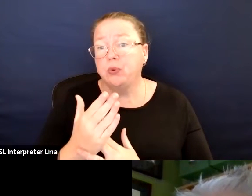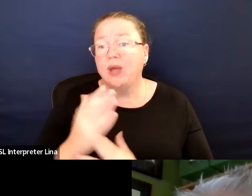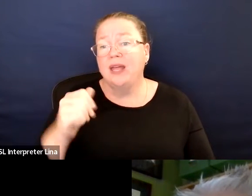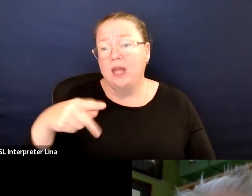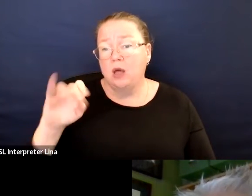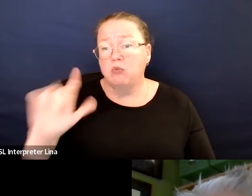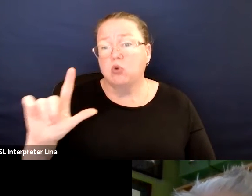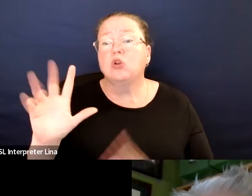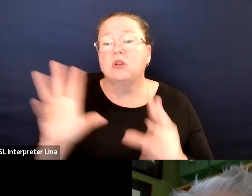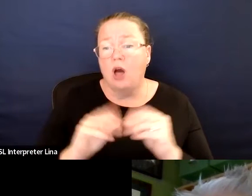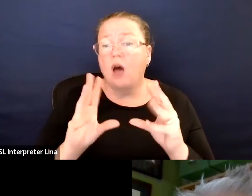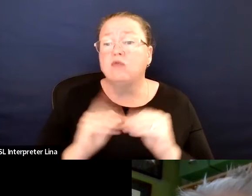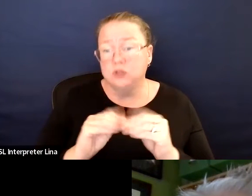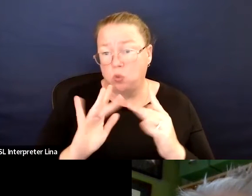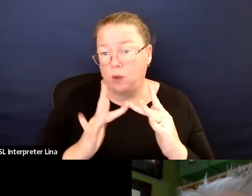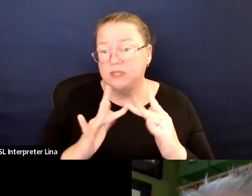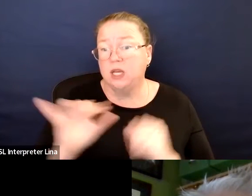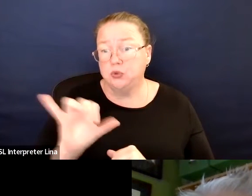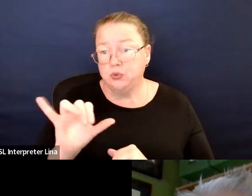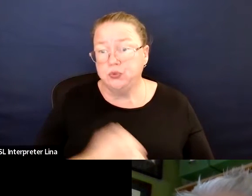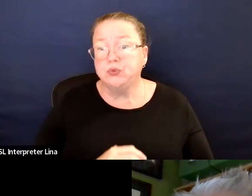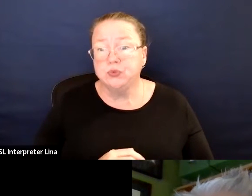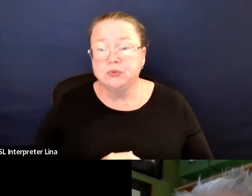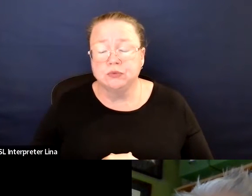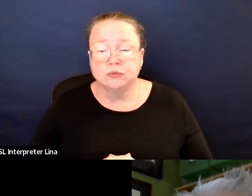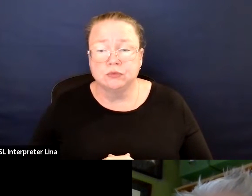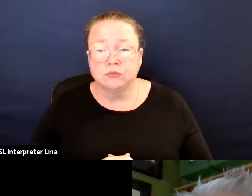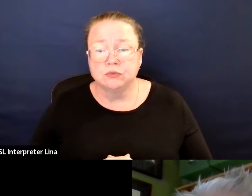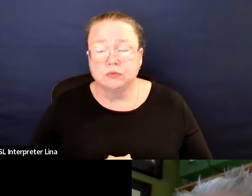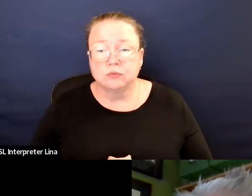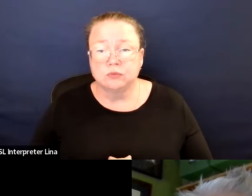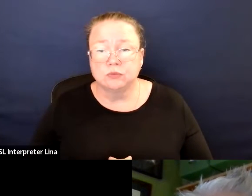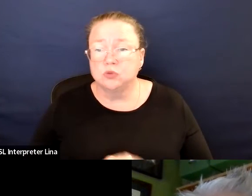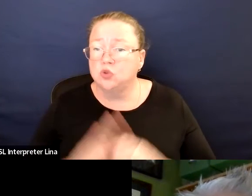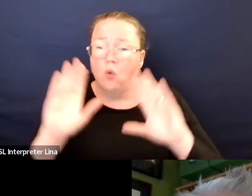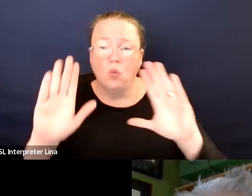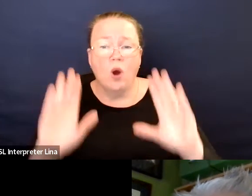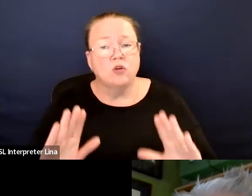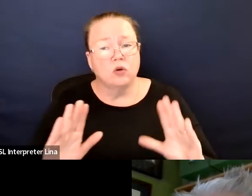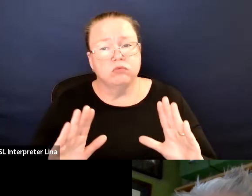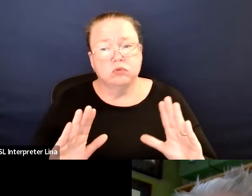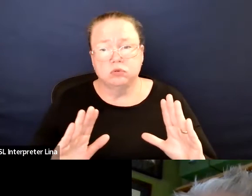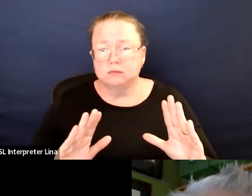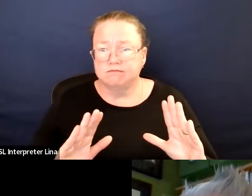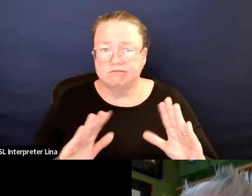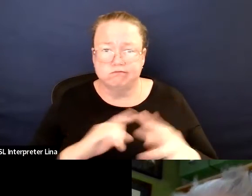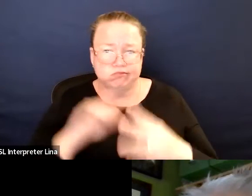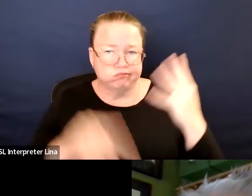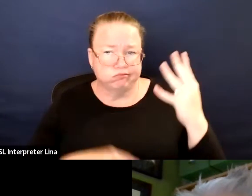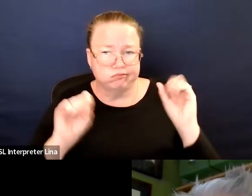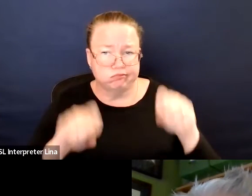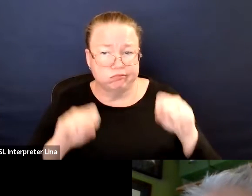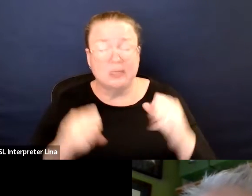April conference website. Just a terrific range of possibilities, and some